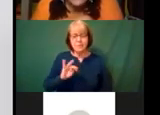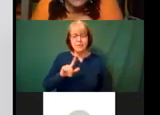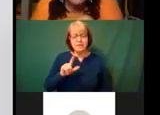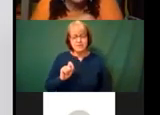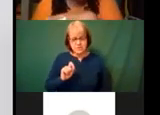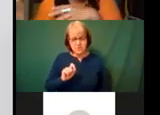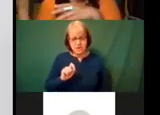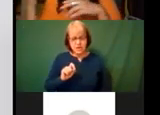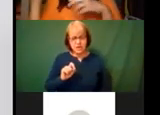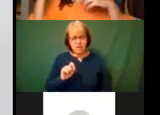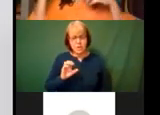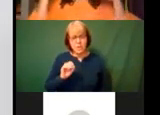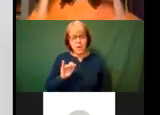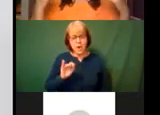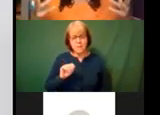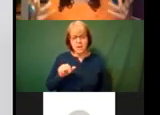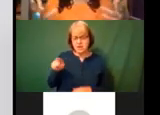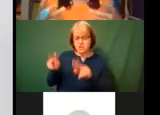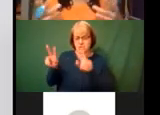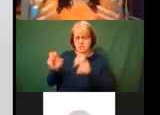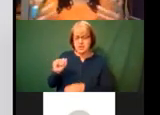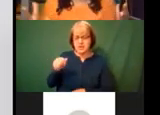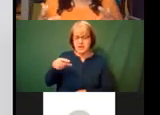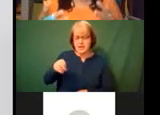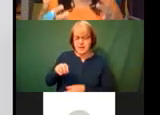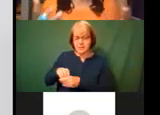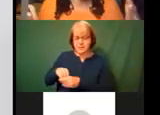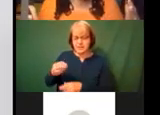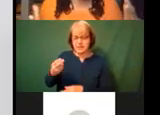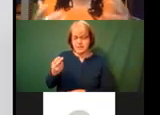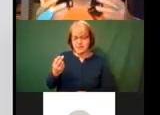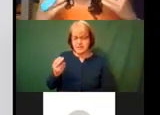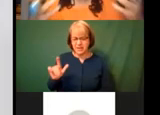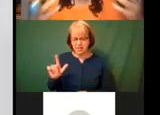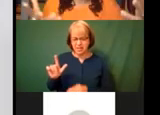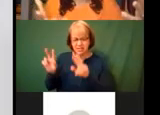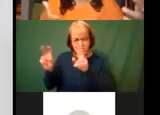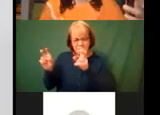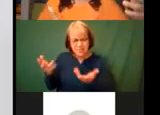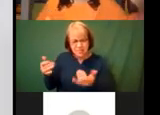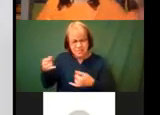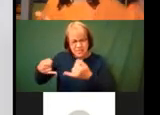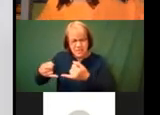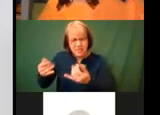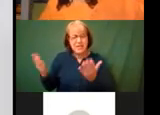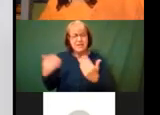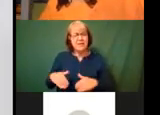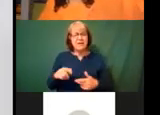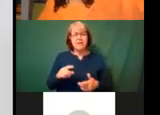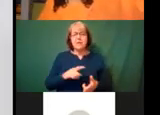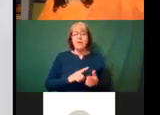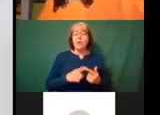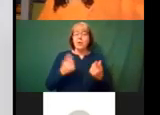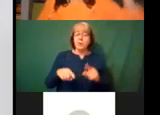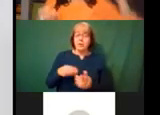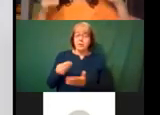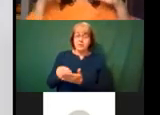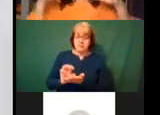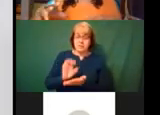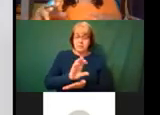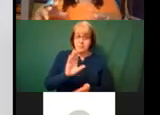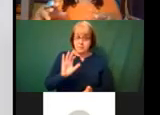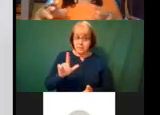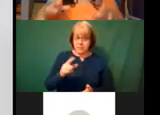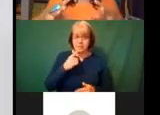in heels. Sean DeLonis, a cartoonist for the New York Post, who when the stimulus bill came out, had a large cartoon of